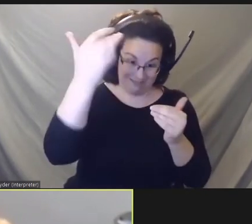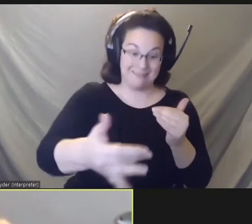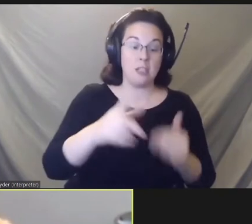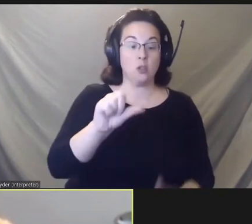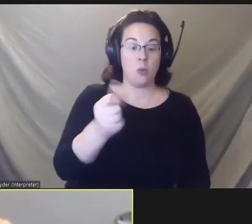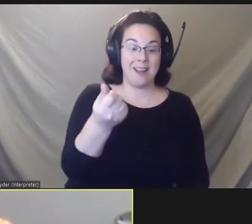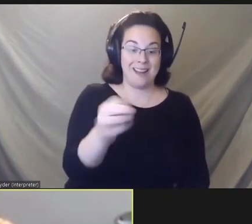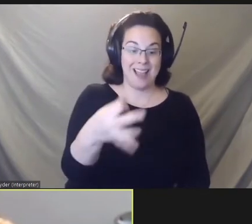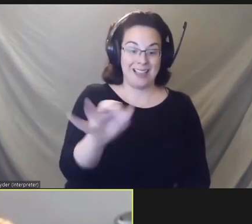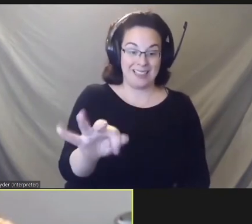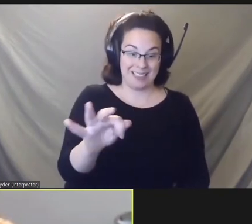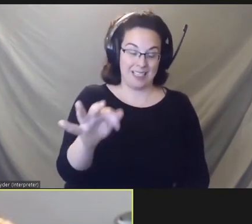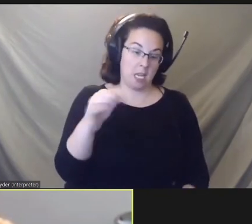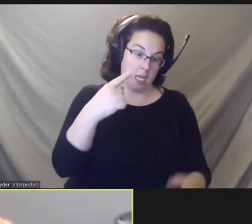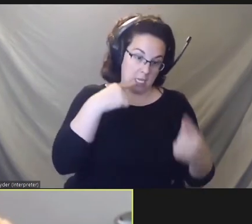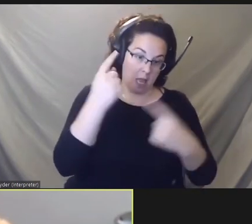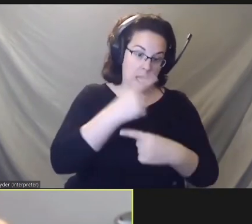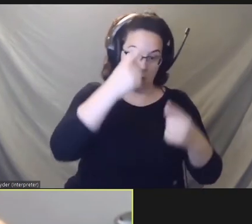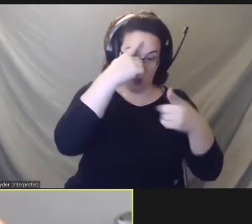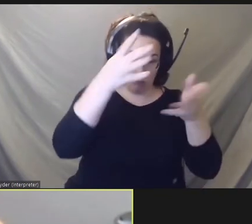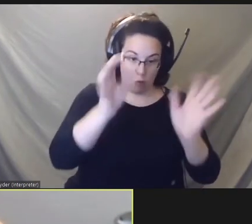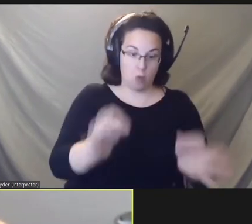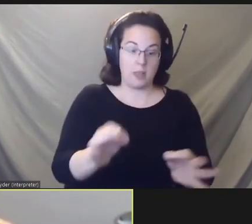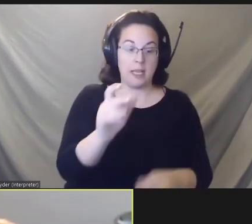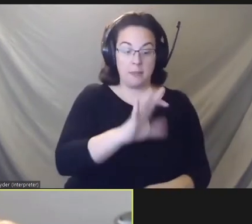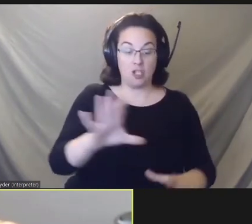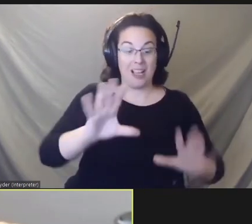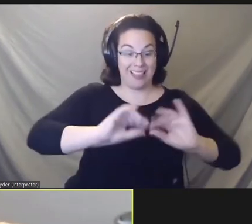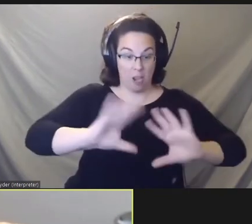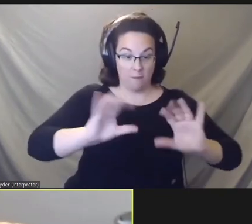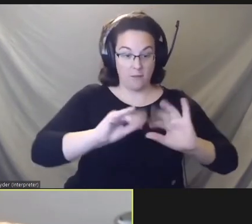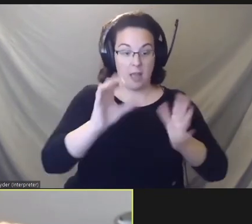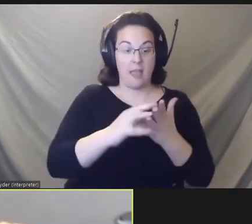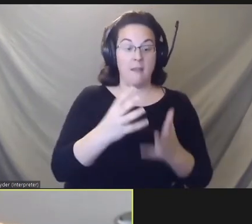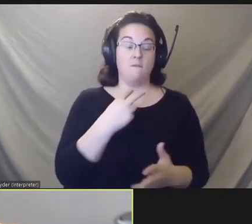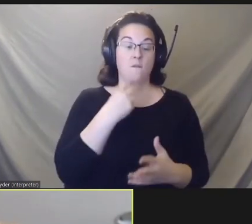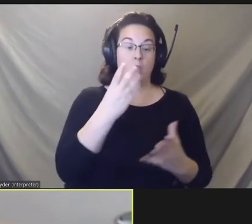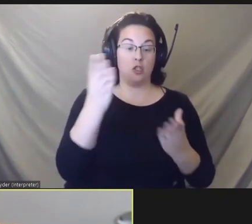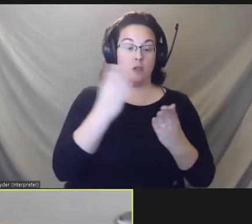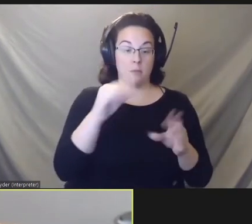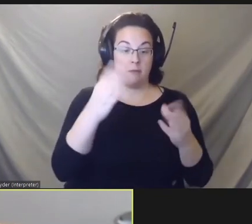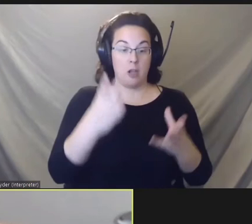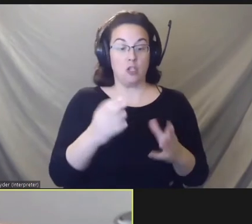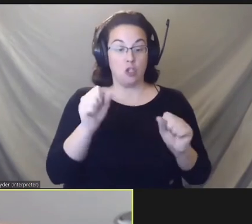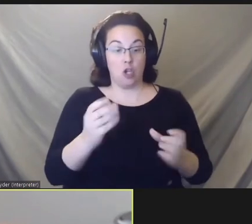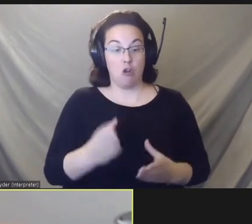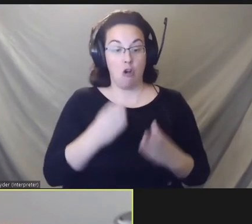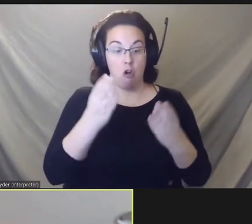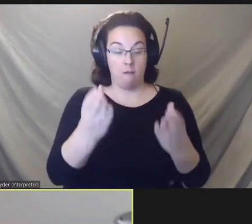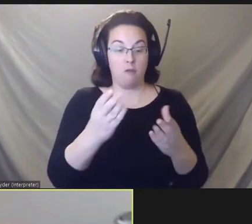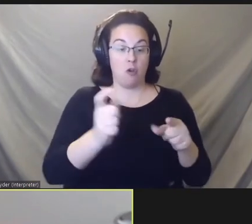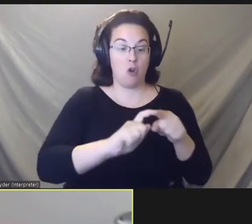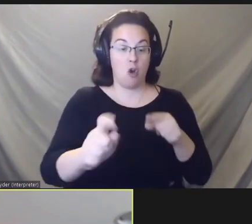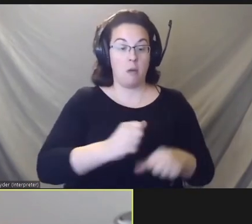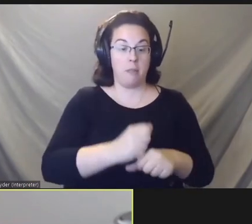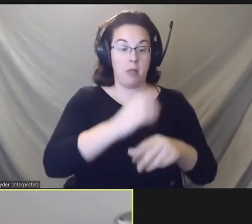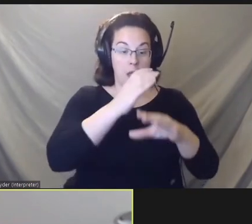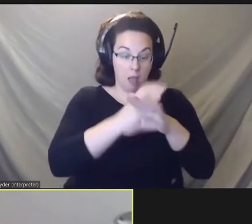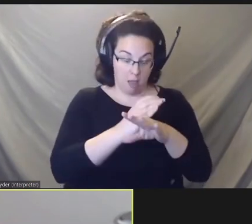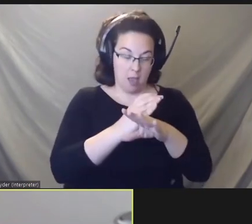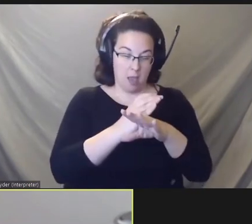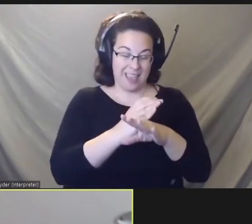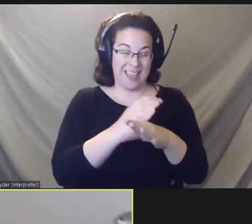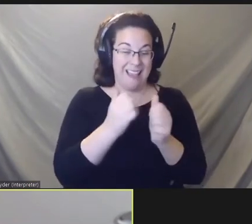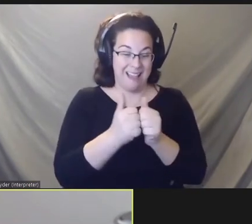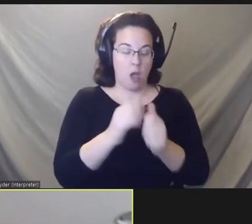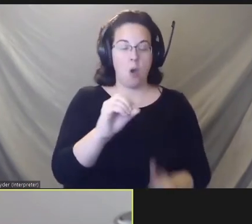blocking declaratory ruling, the commission clarified that voice service providers could offer call blocking services on an opt-out